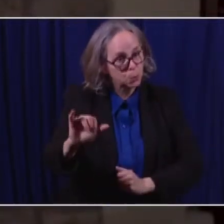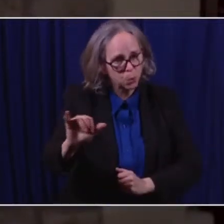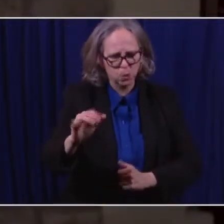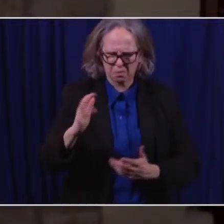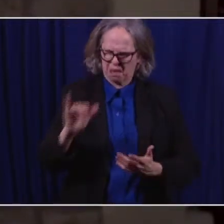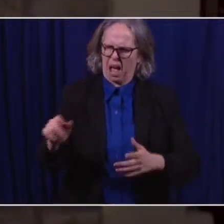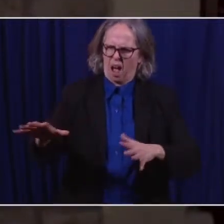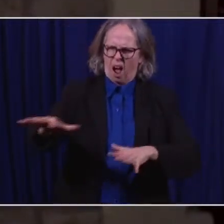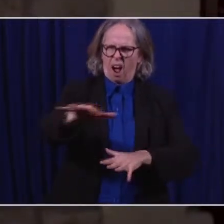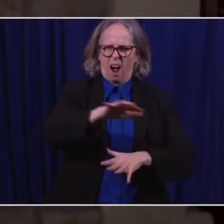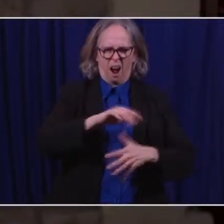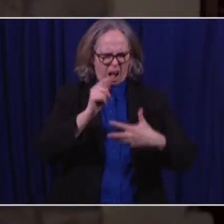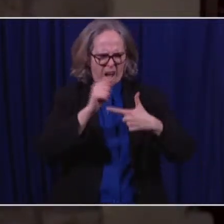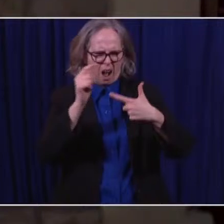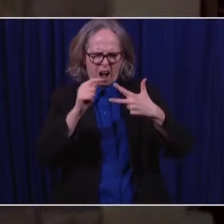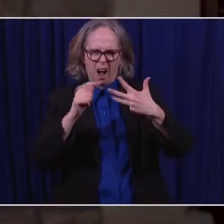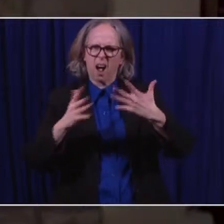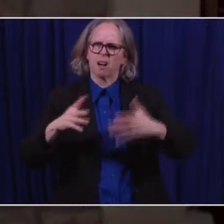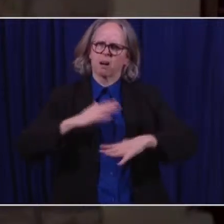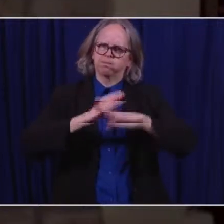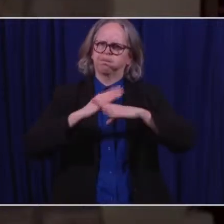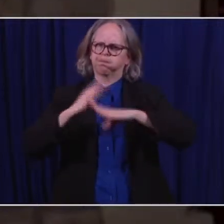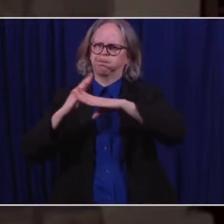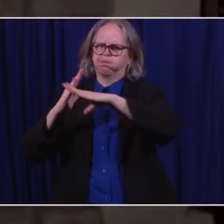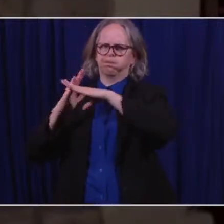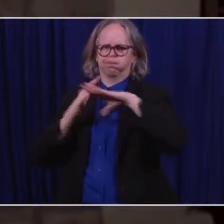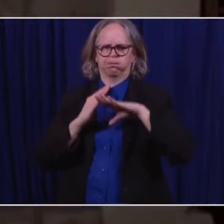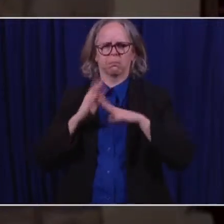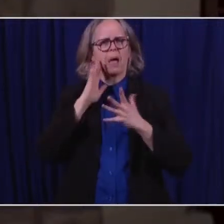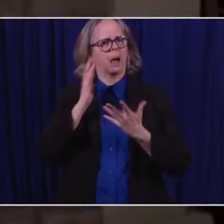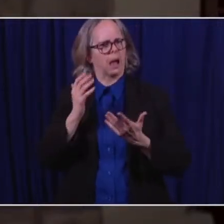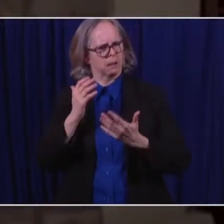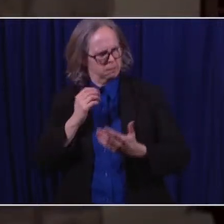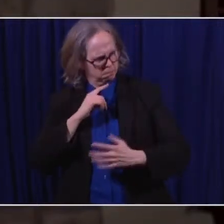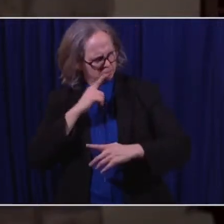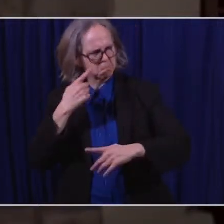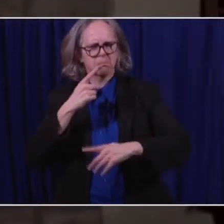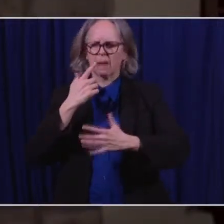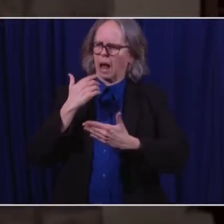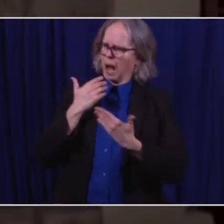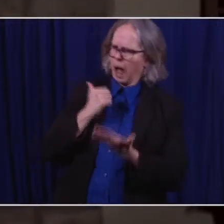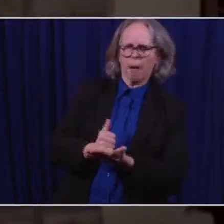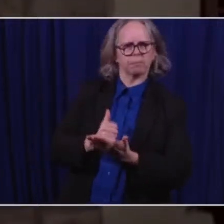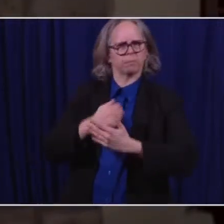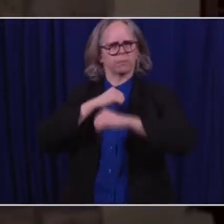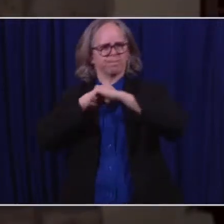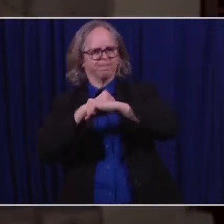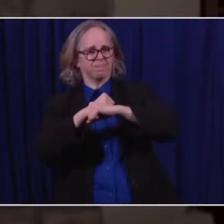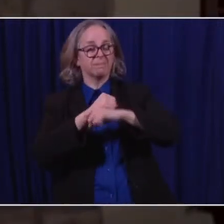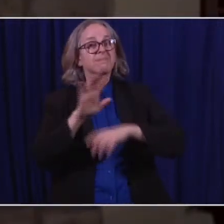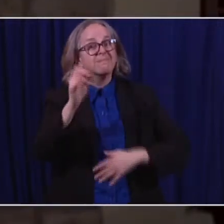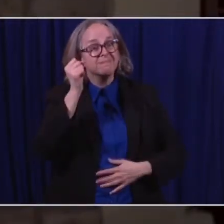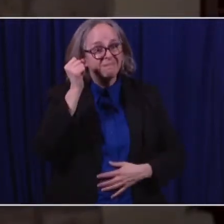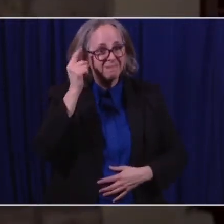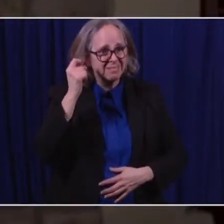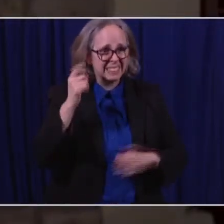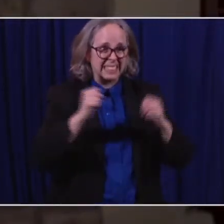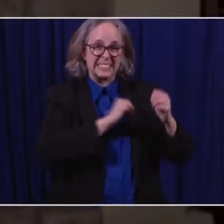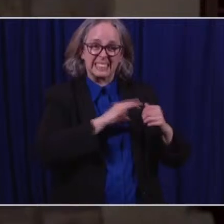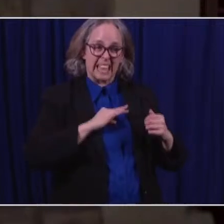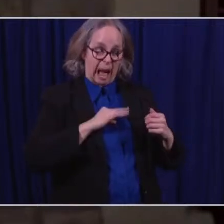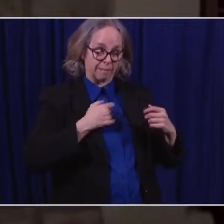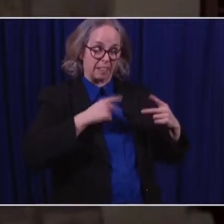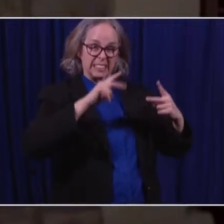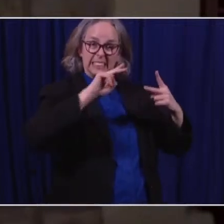the whole idea of getting that vaccination, and in some cases getting the second vaccination, I think there's a lot of protection there. I don't know,